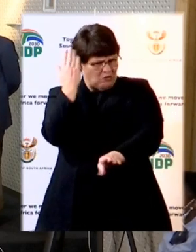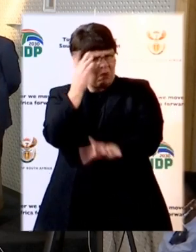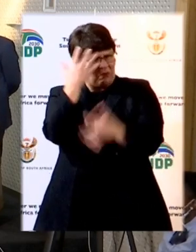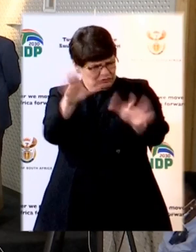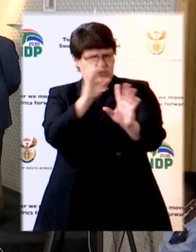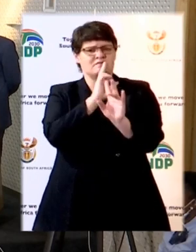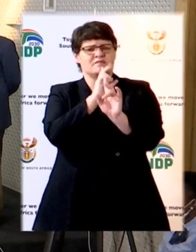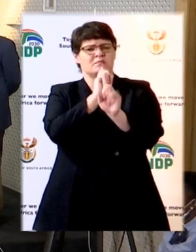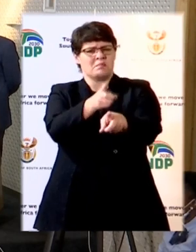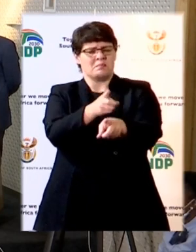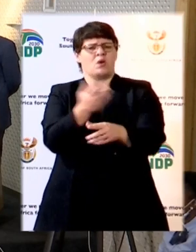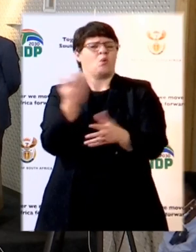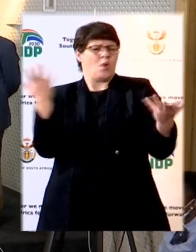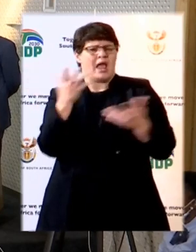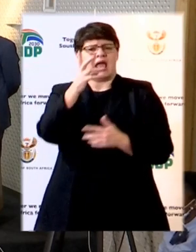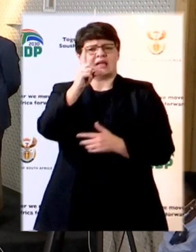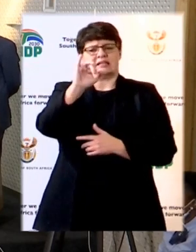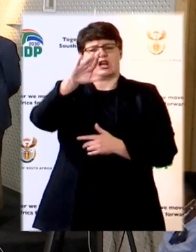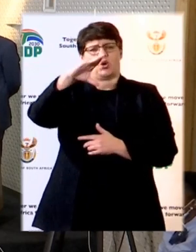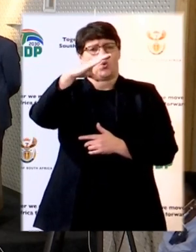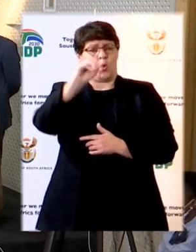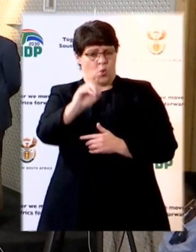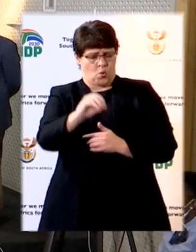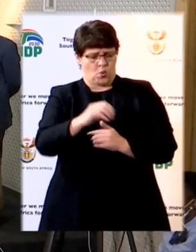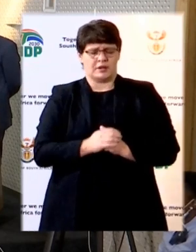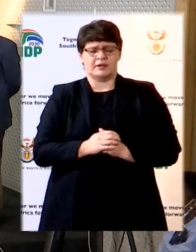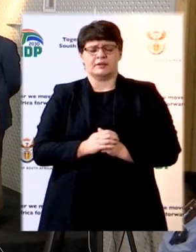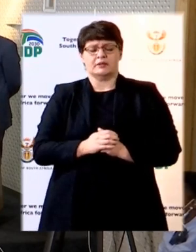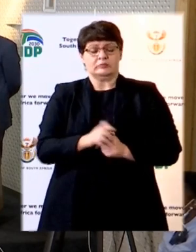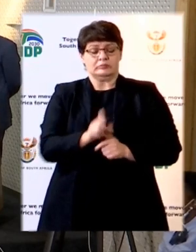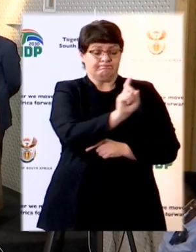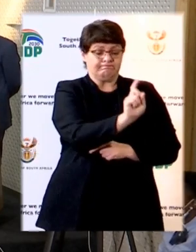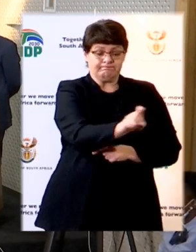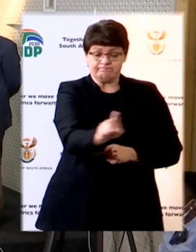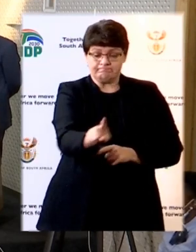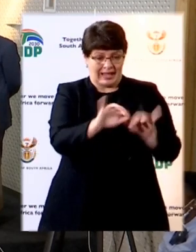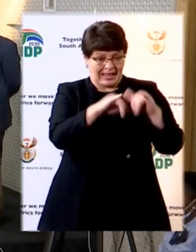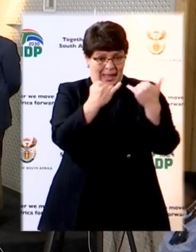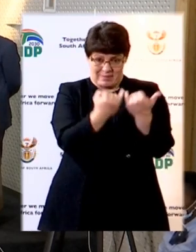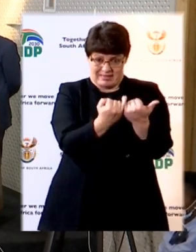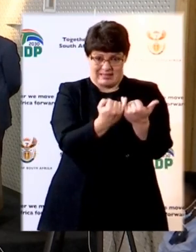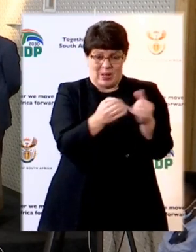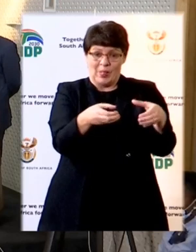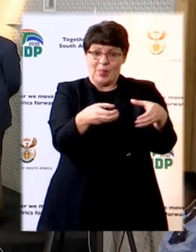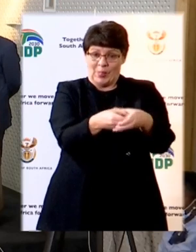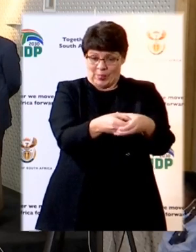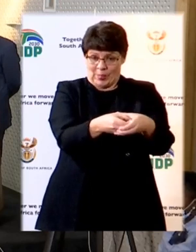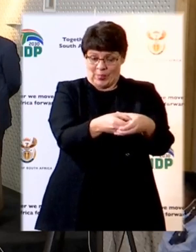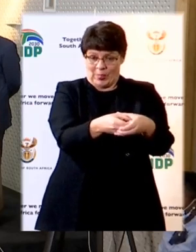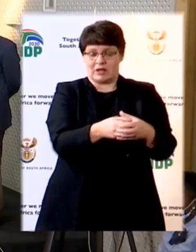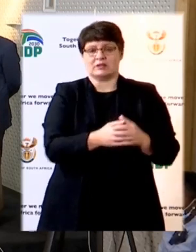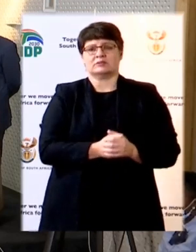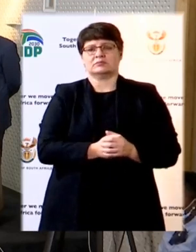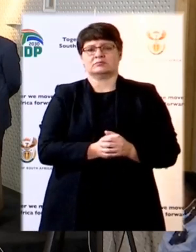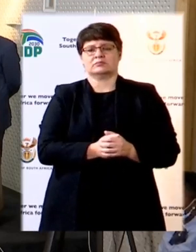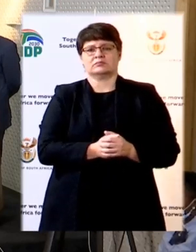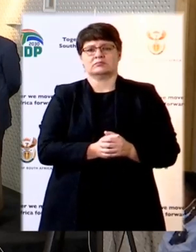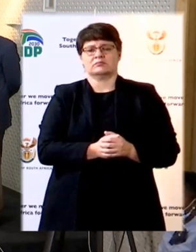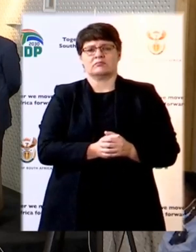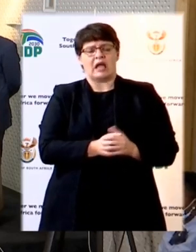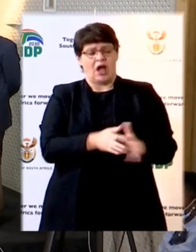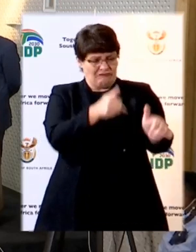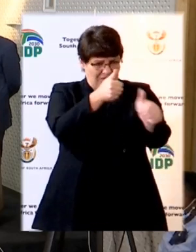question before at DECO, that there are small businesses that are complying on